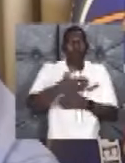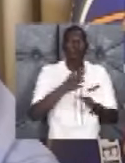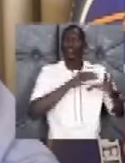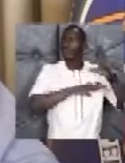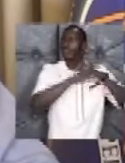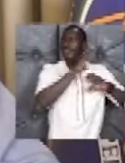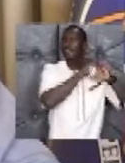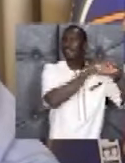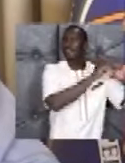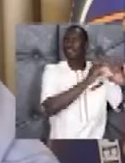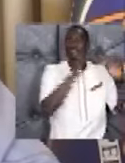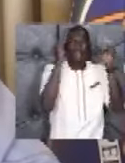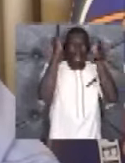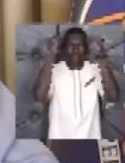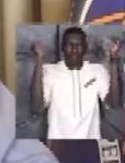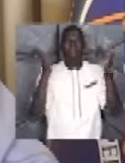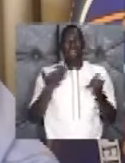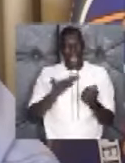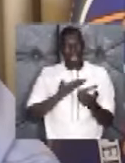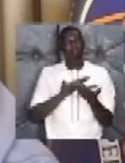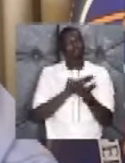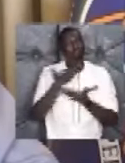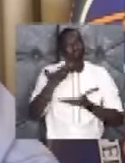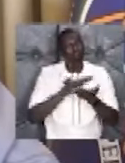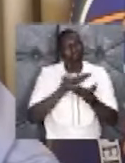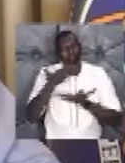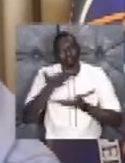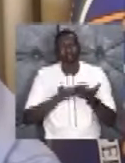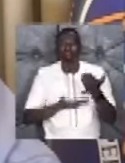cultural experience that comes with it.